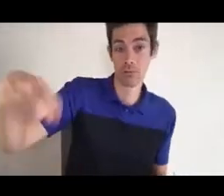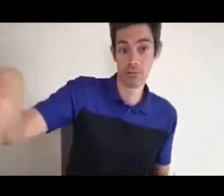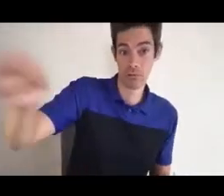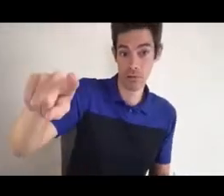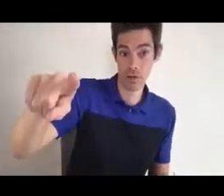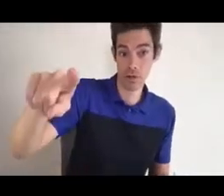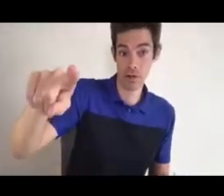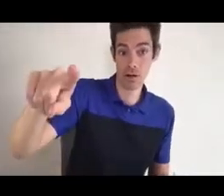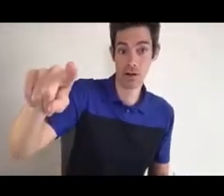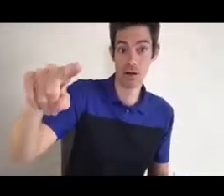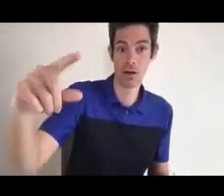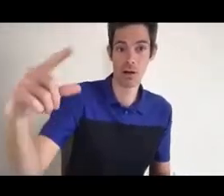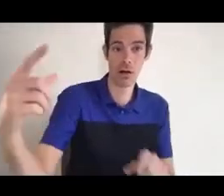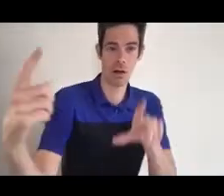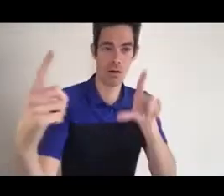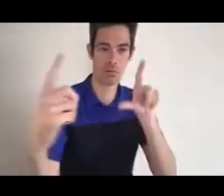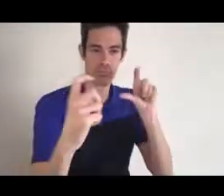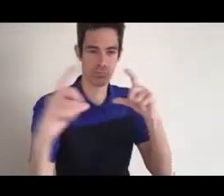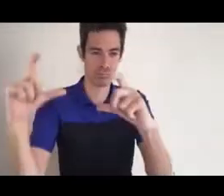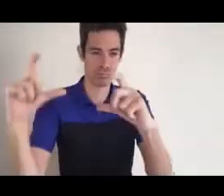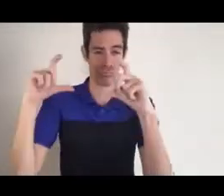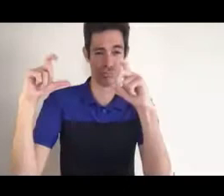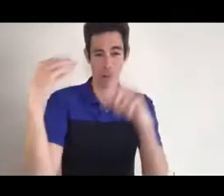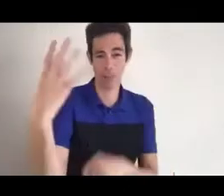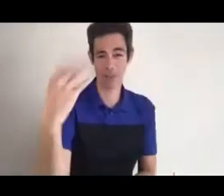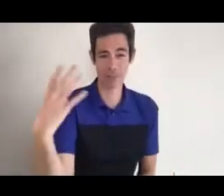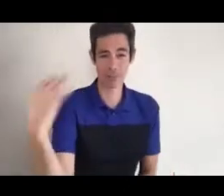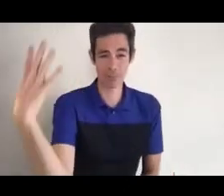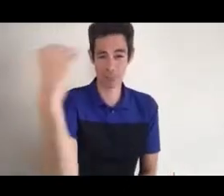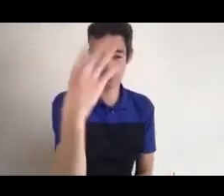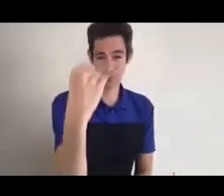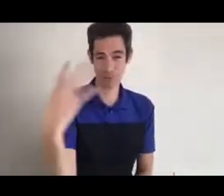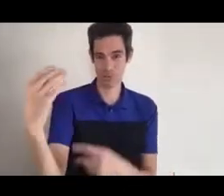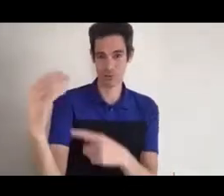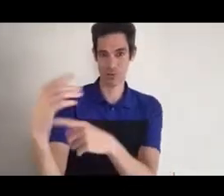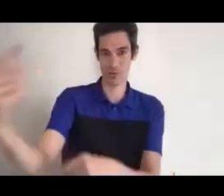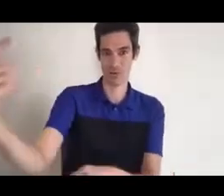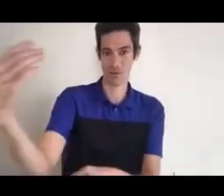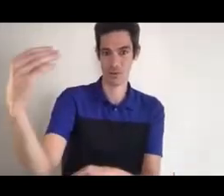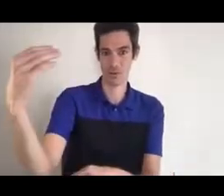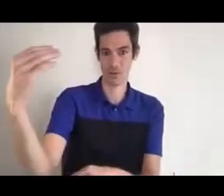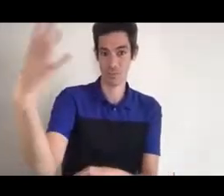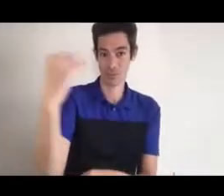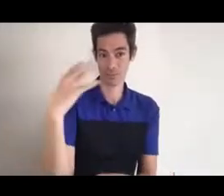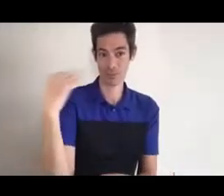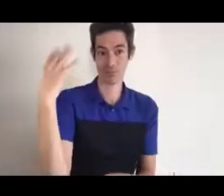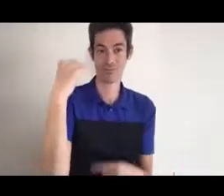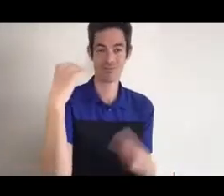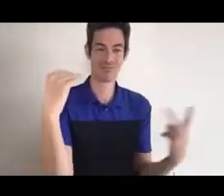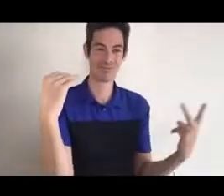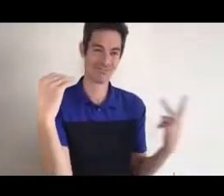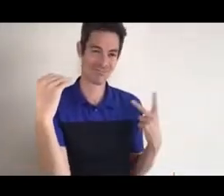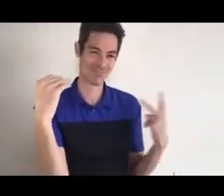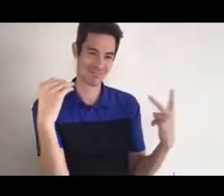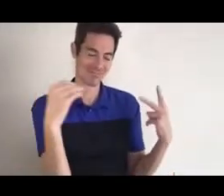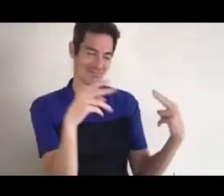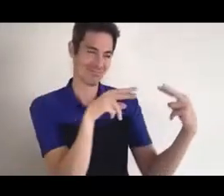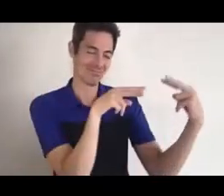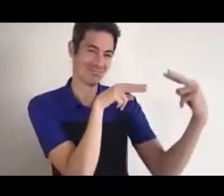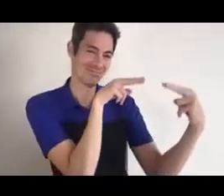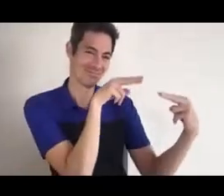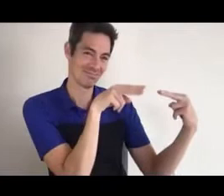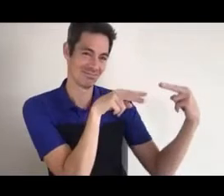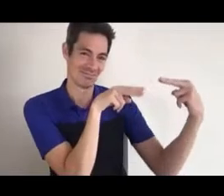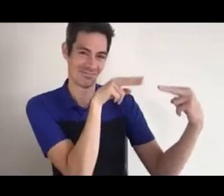basically, they are taking pictures. So you see the direction of them taking pictures. I'm showing the